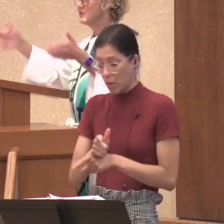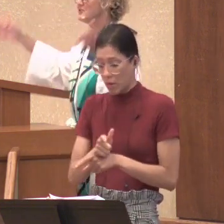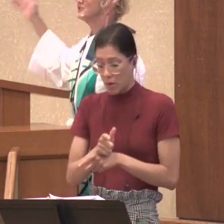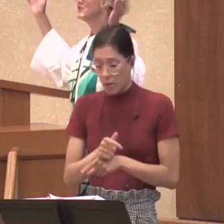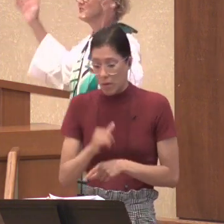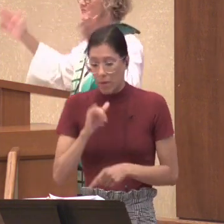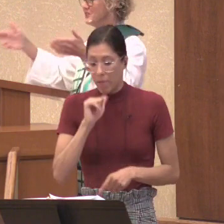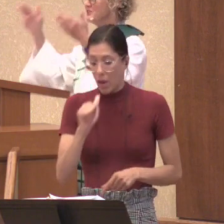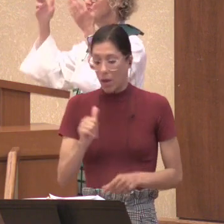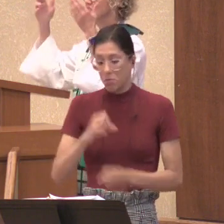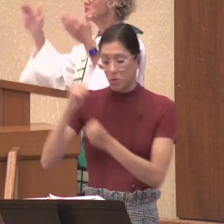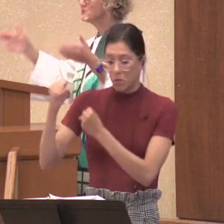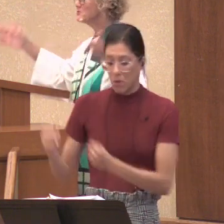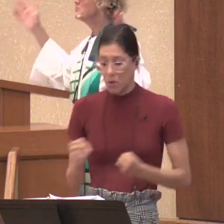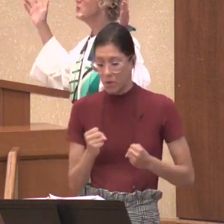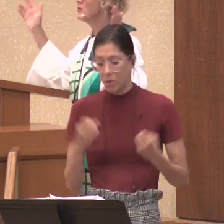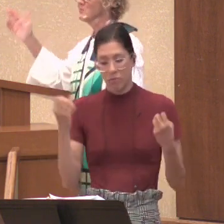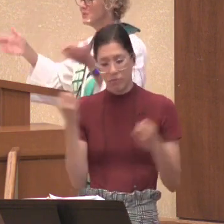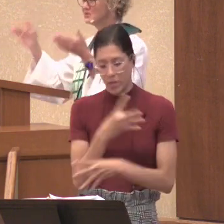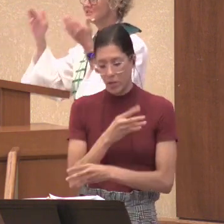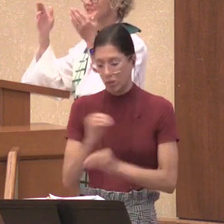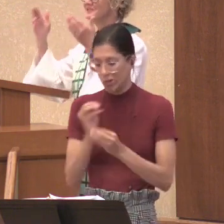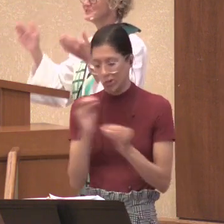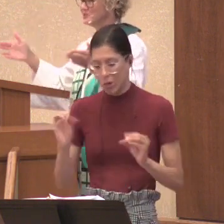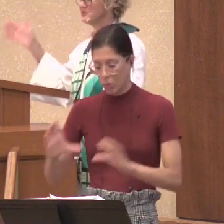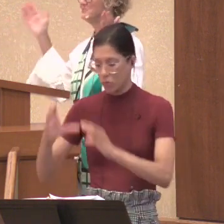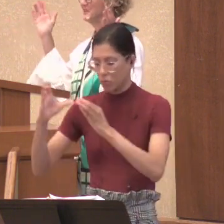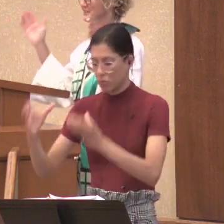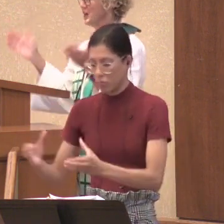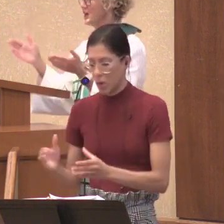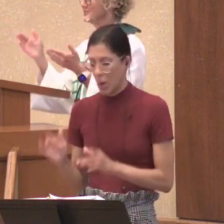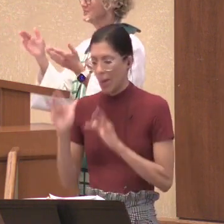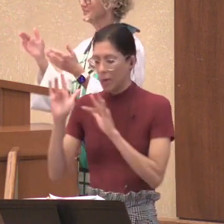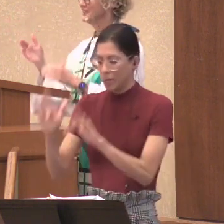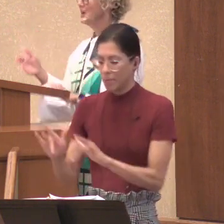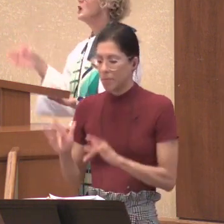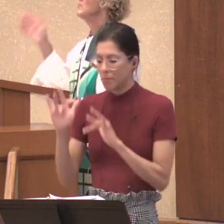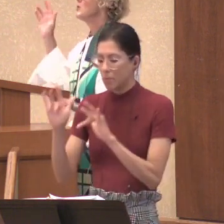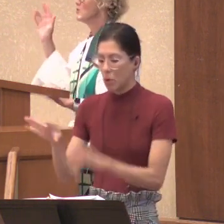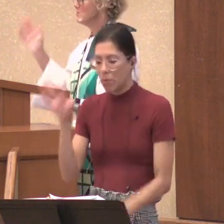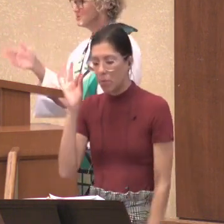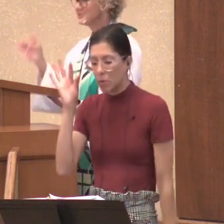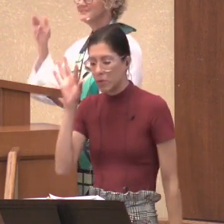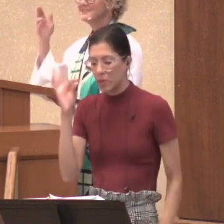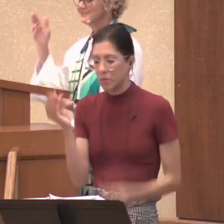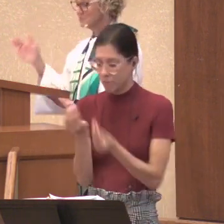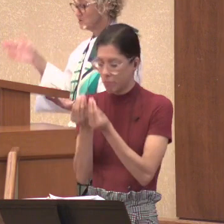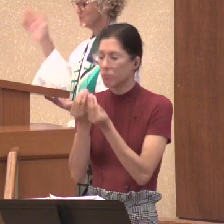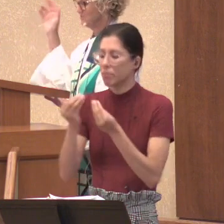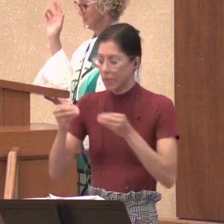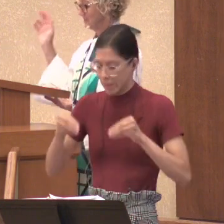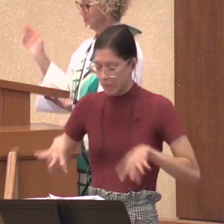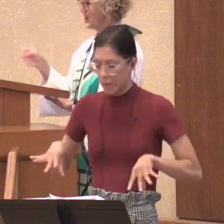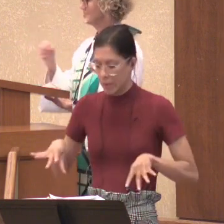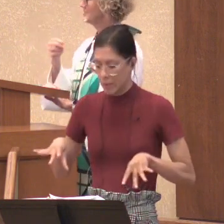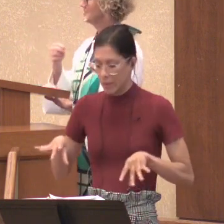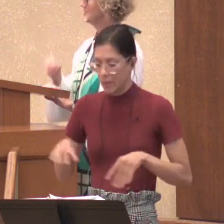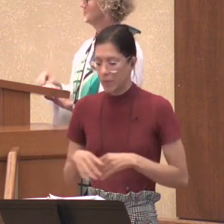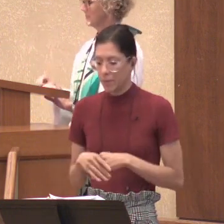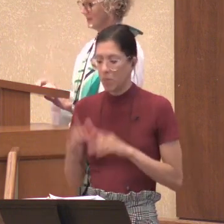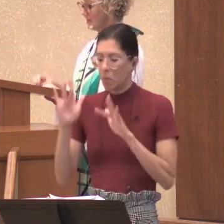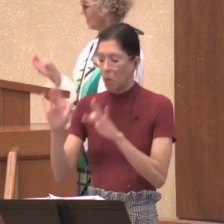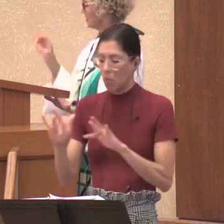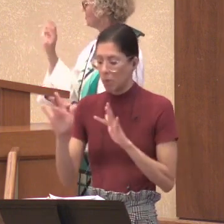for the courage of the fearless crew, poor Moses would be lost. Poor Moses would be